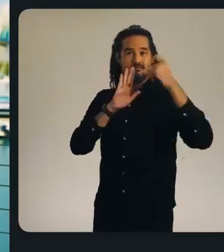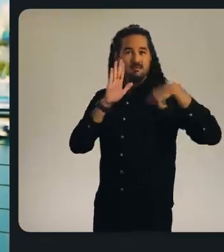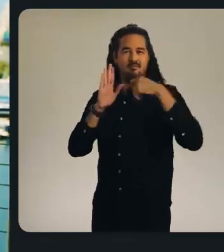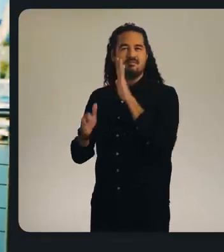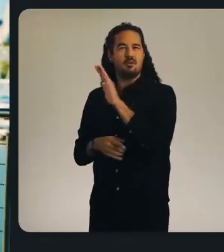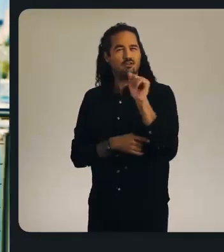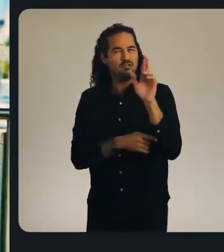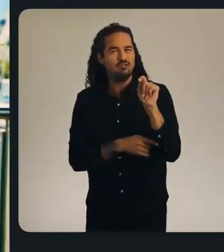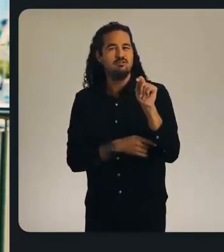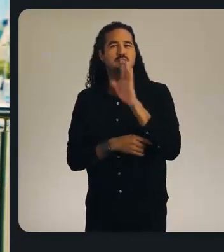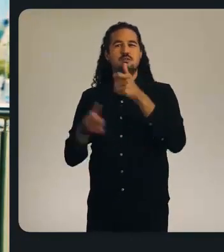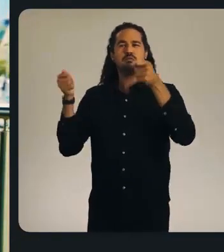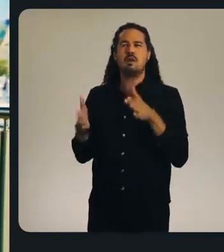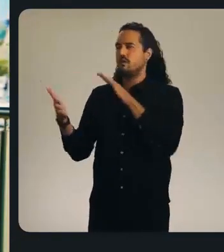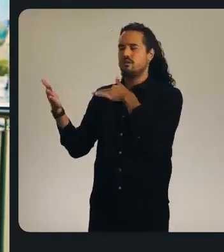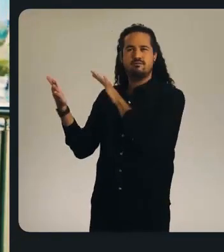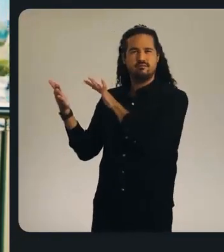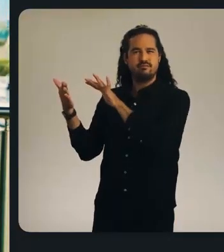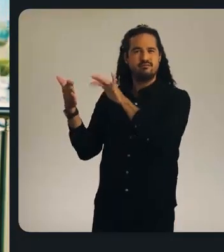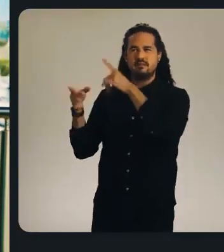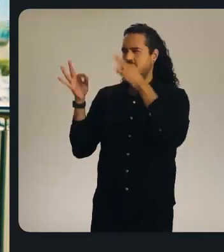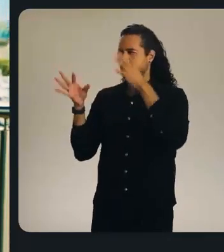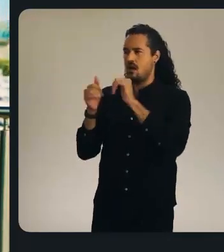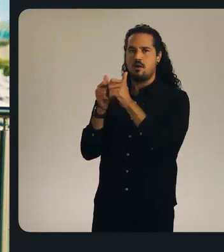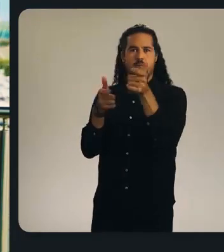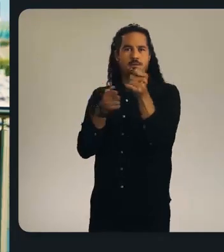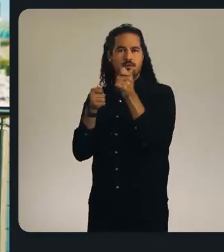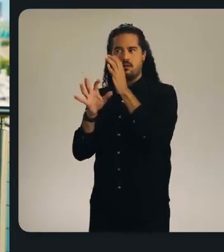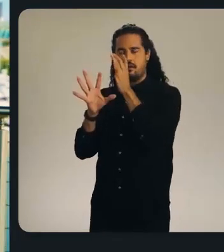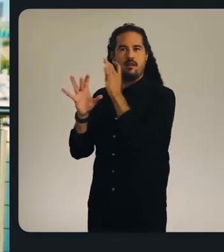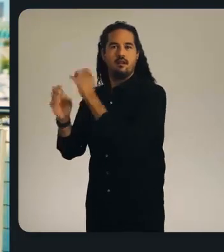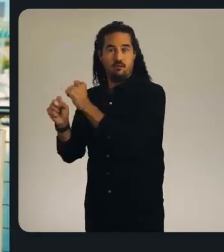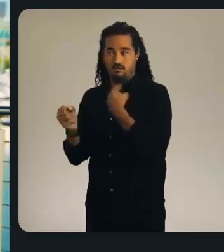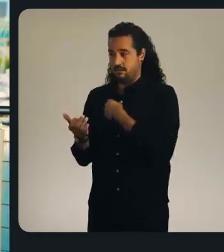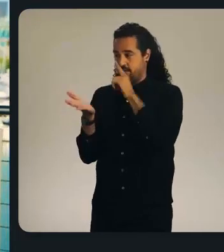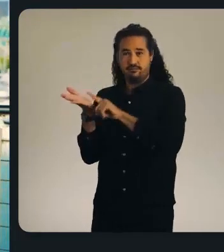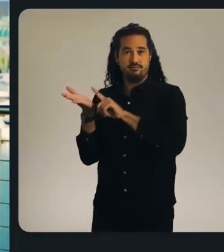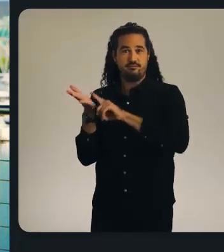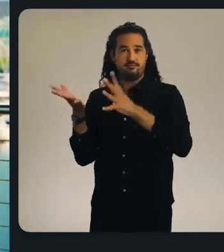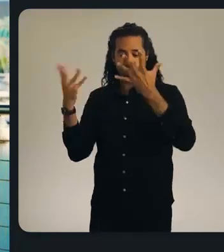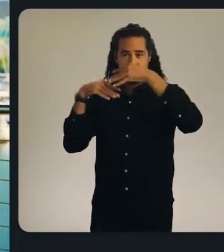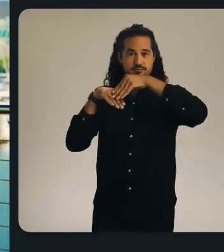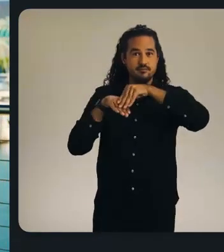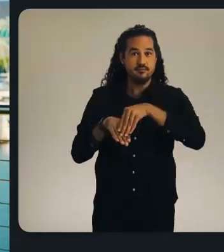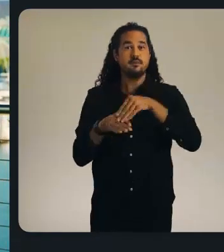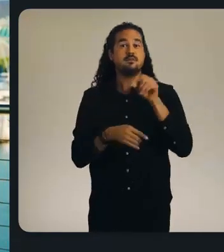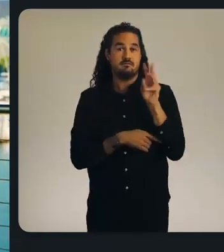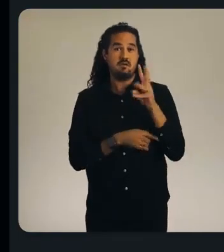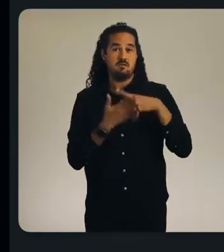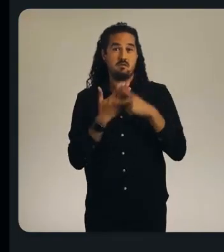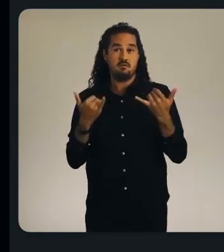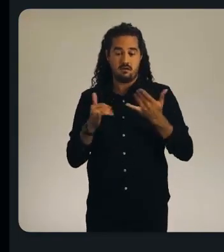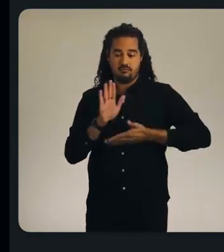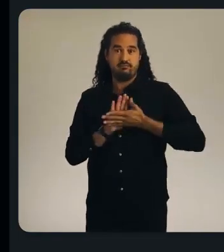creative choices directors of photography make to guide the viewer's attention. We combine these learnings with computational algorithms so you can effortlessly create cinema-grade